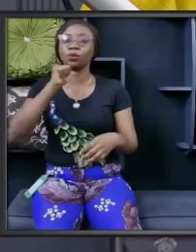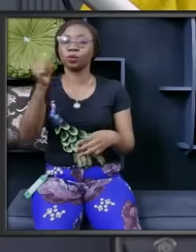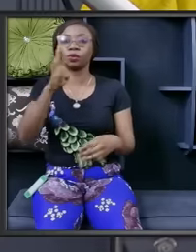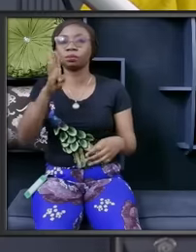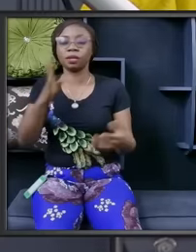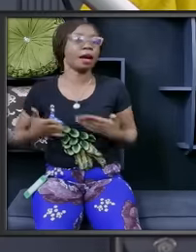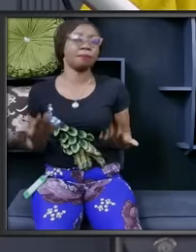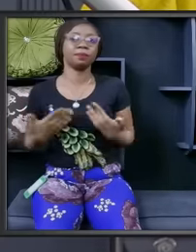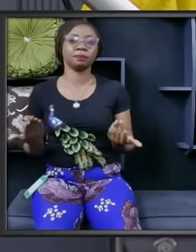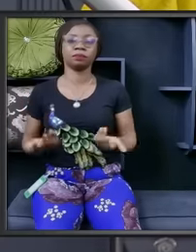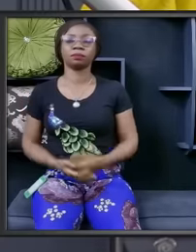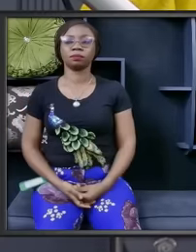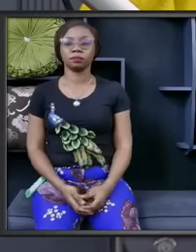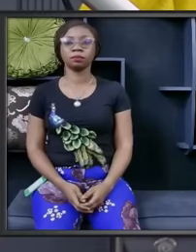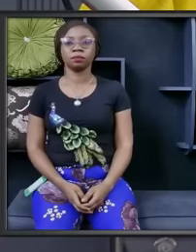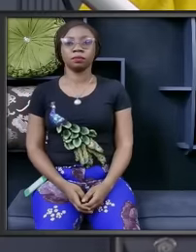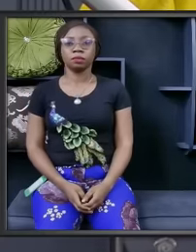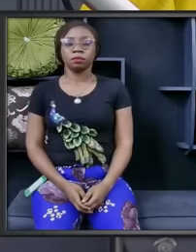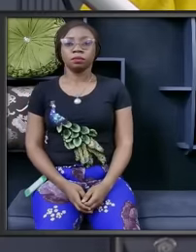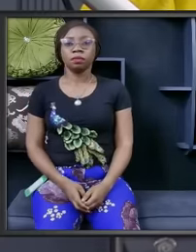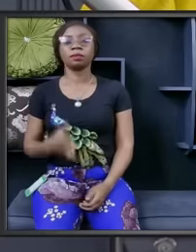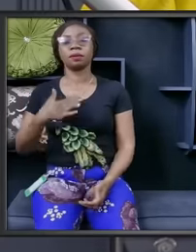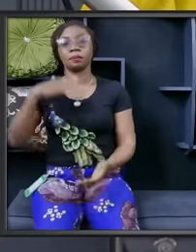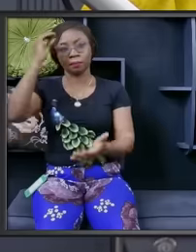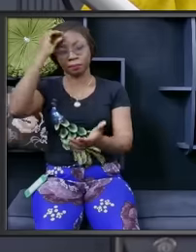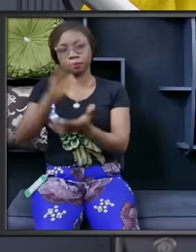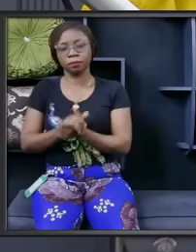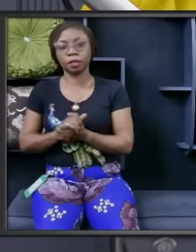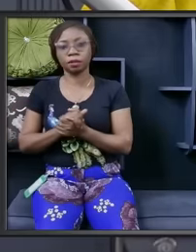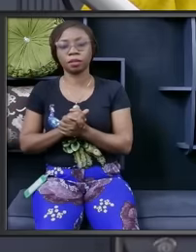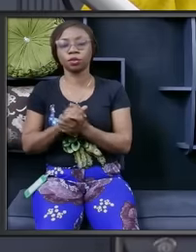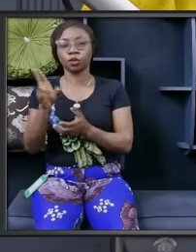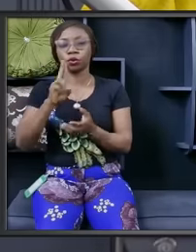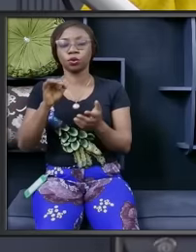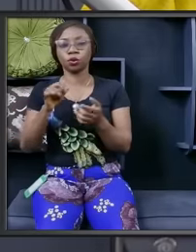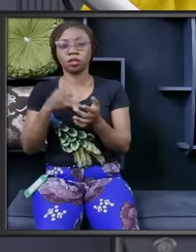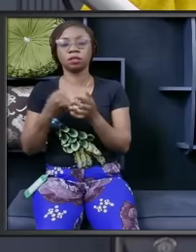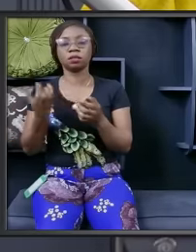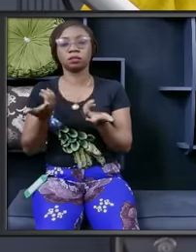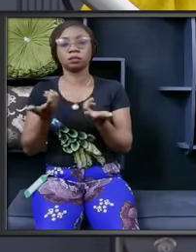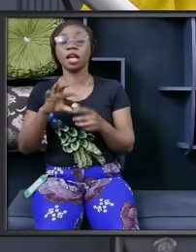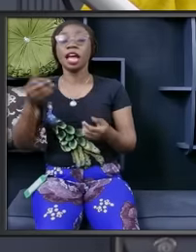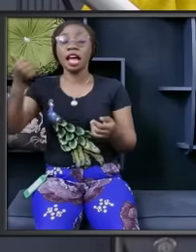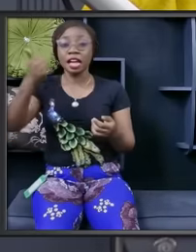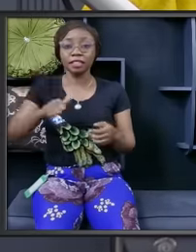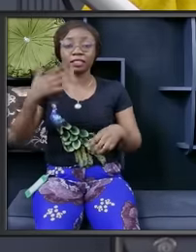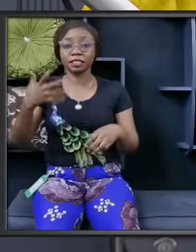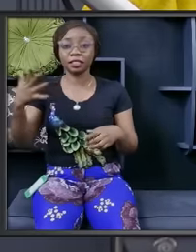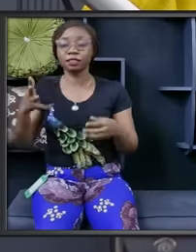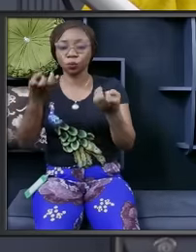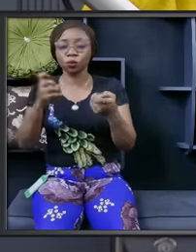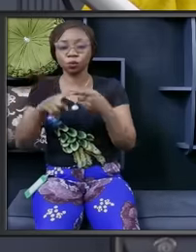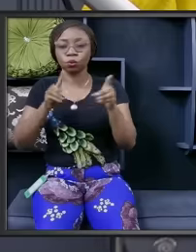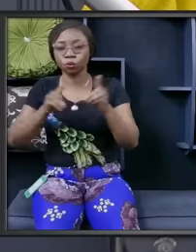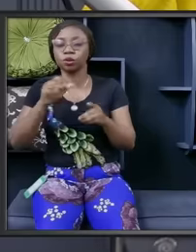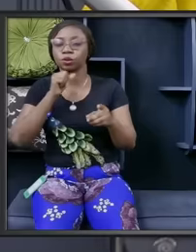see him for your body. Mm-hmm. Even my husband carry him, he hates my as in you know because any thing where you want to, you know